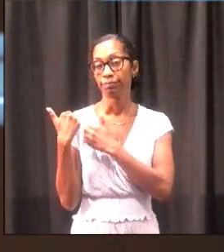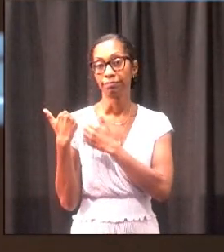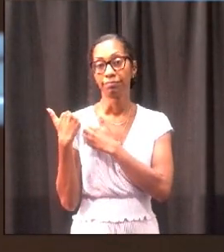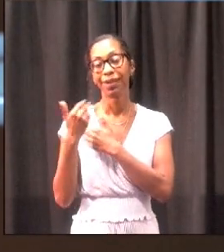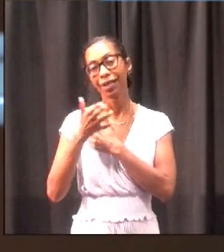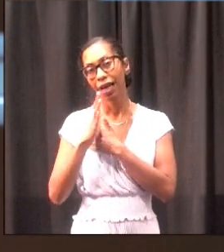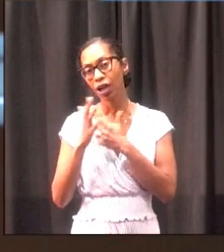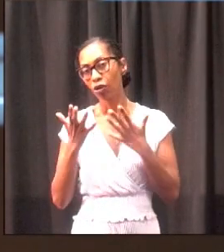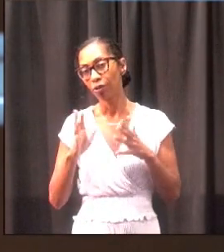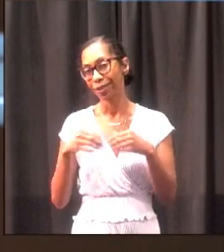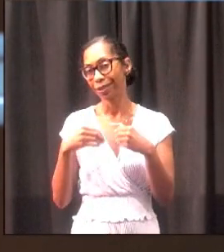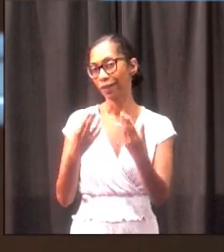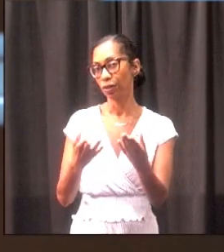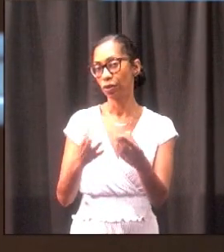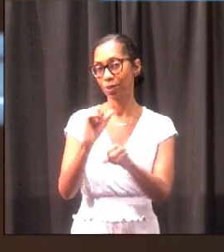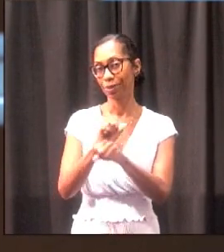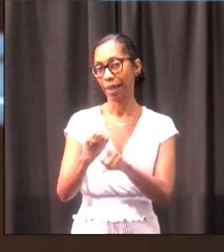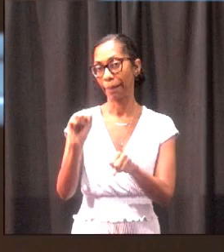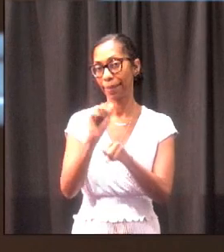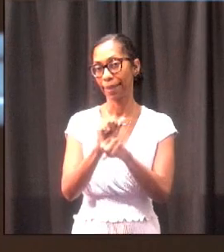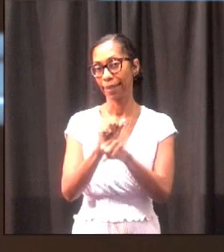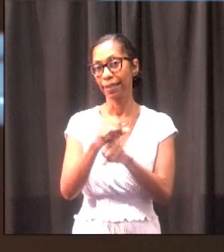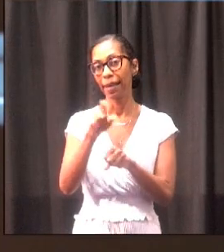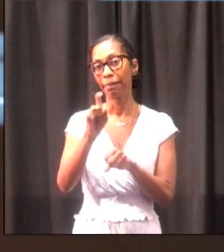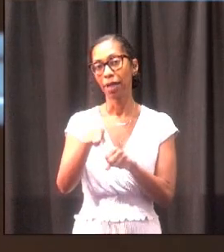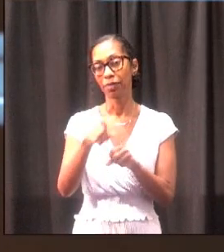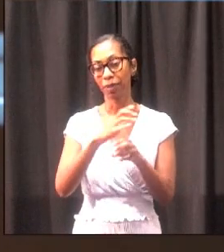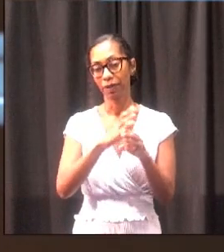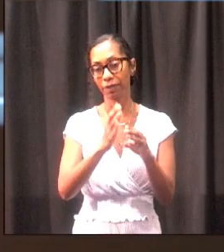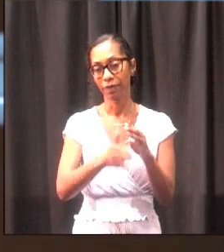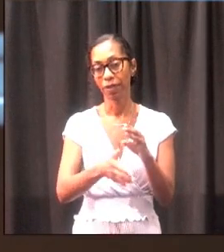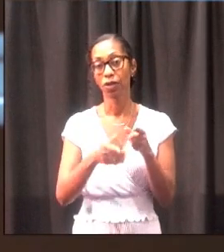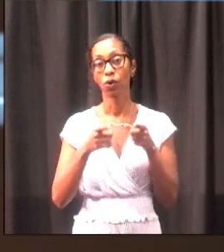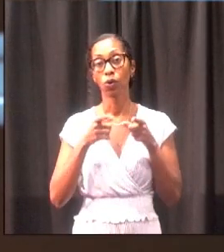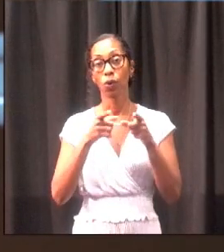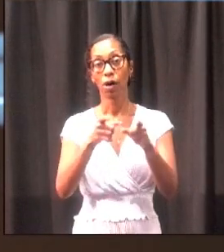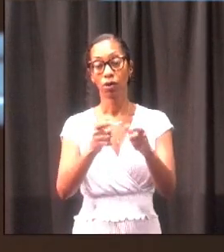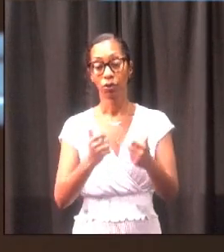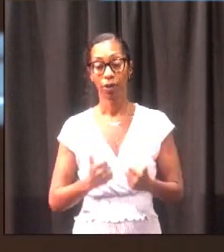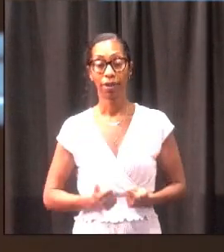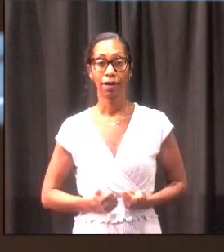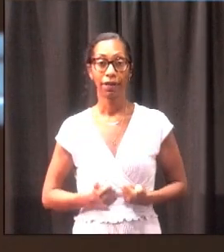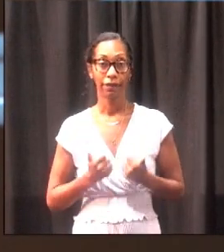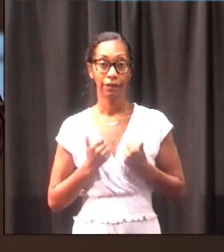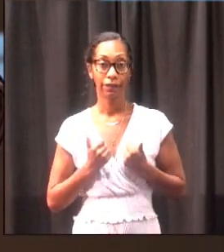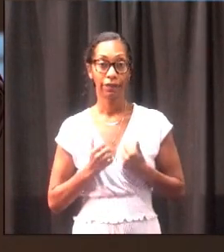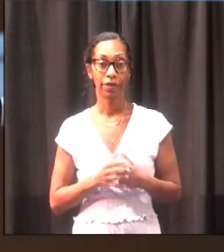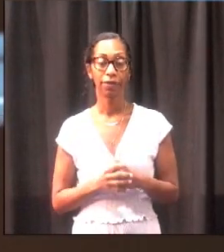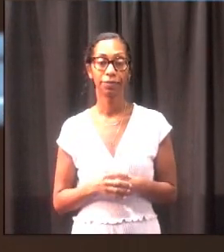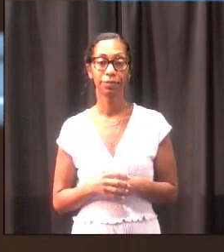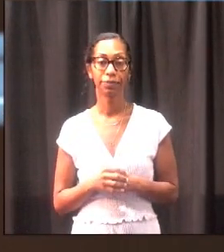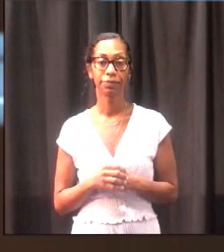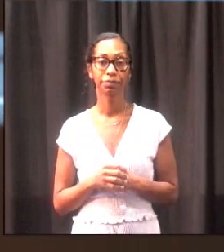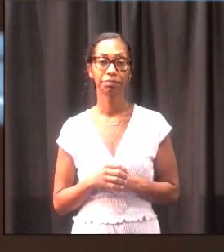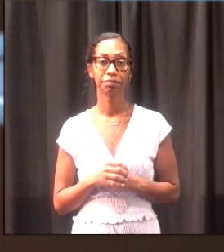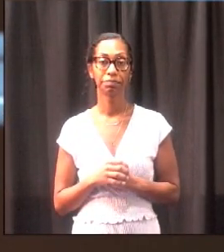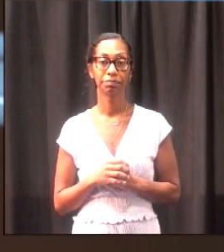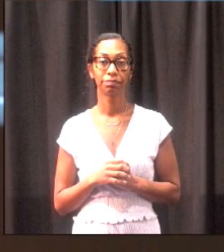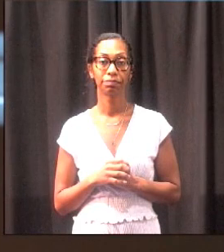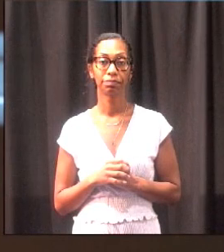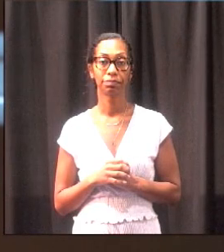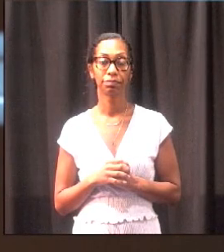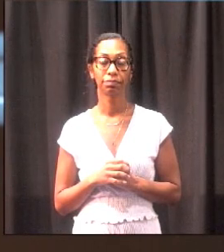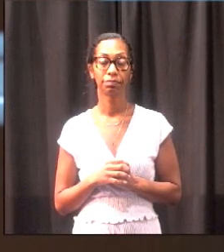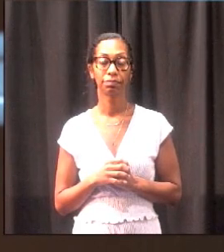an assignment on your life that must be fulfilled while you're here. We must understand, all of us must